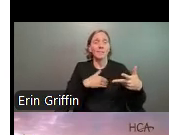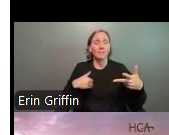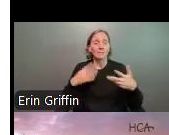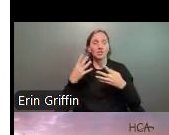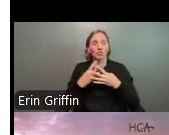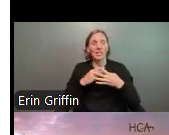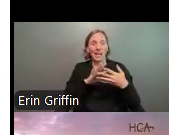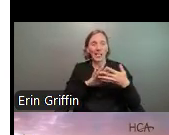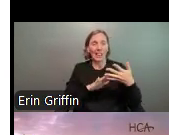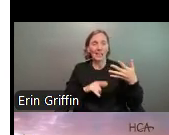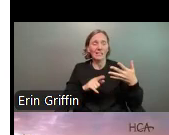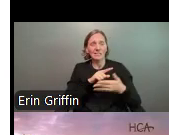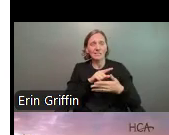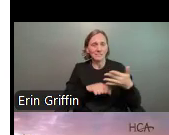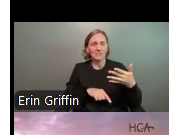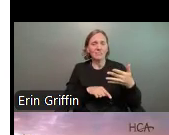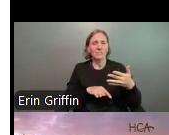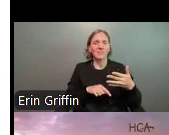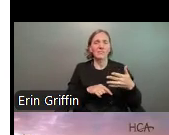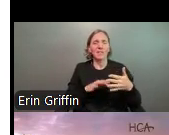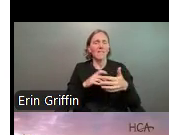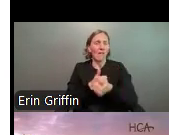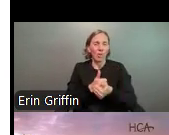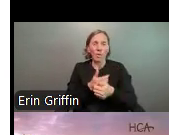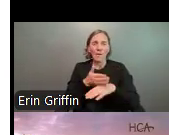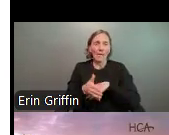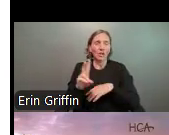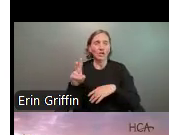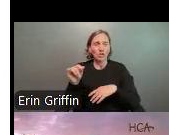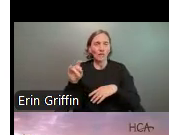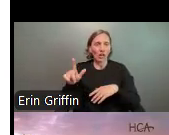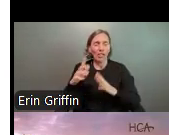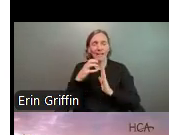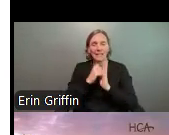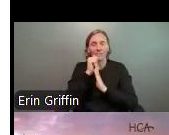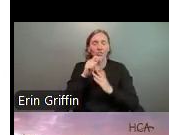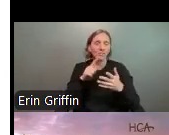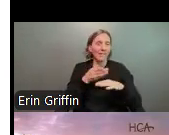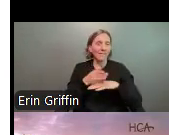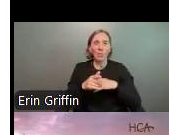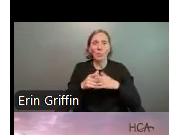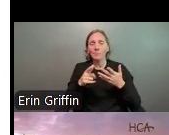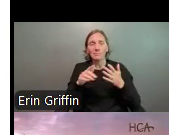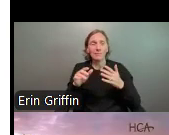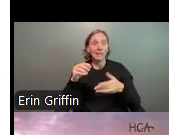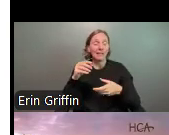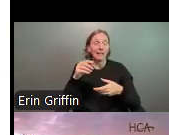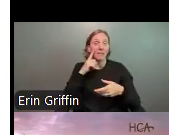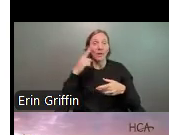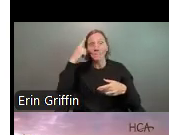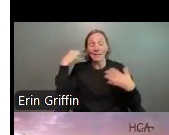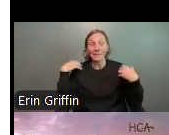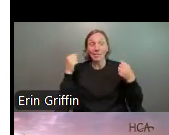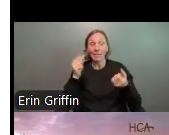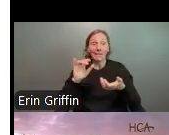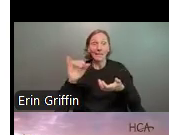cancer screening, follow-up after hospitalization for mental illness, and a few others. When we receive that